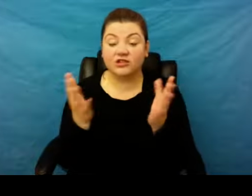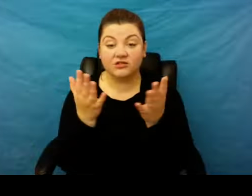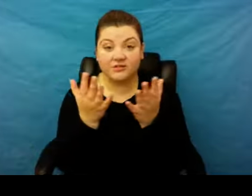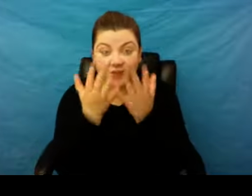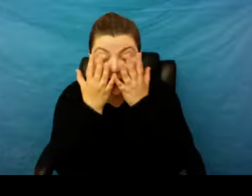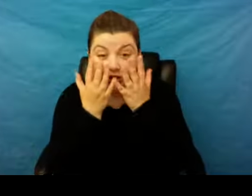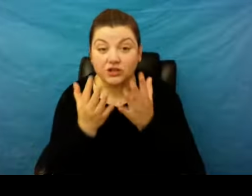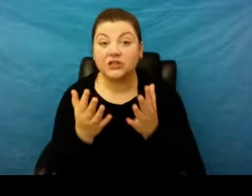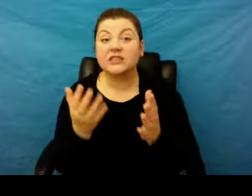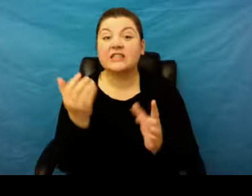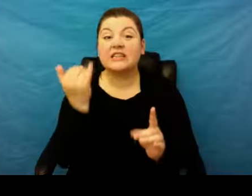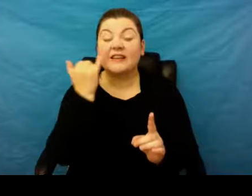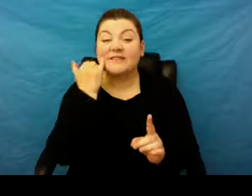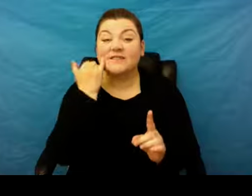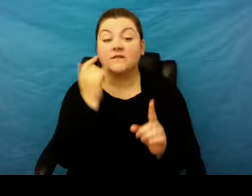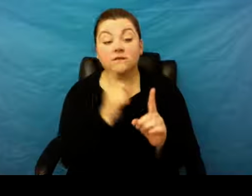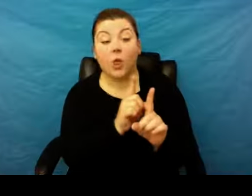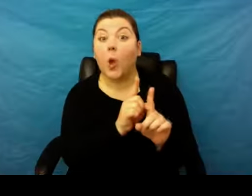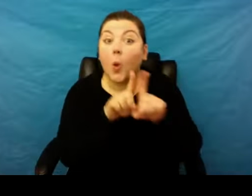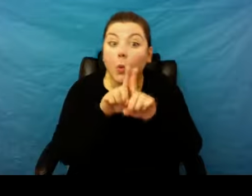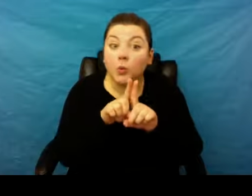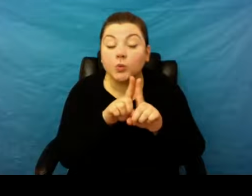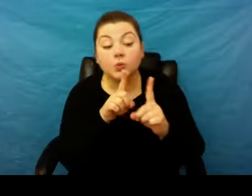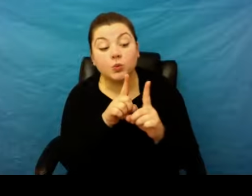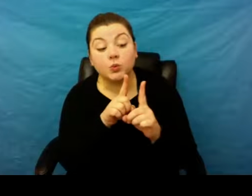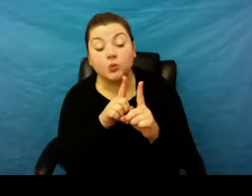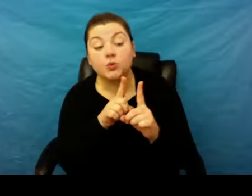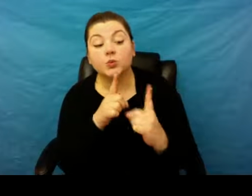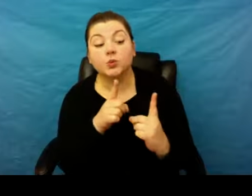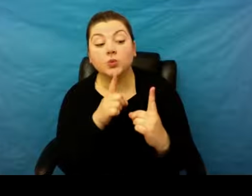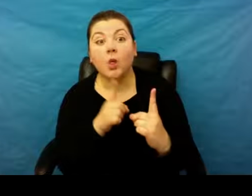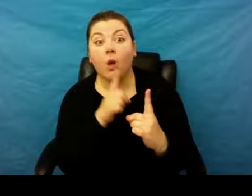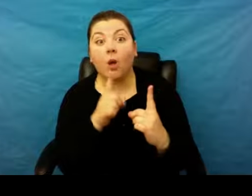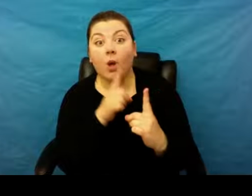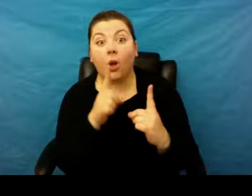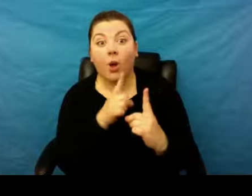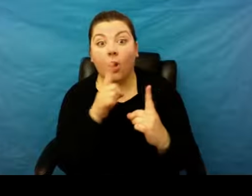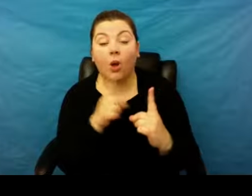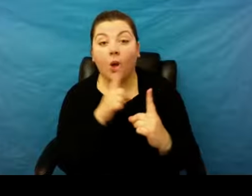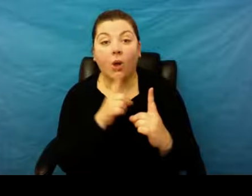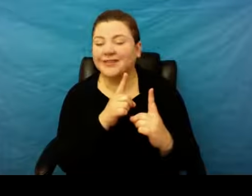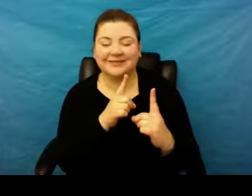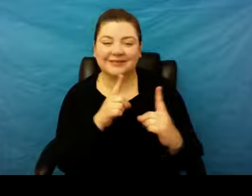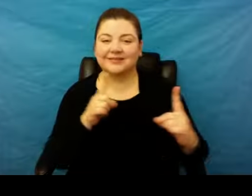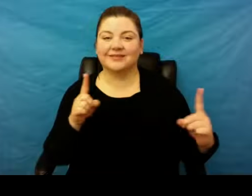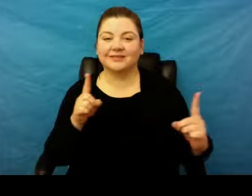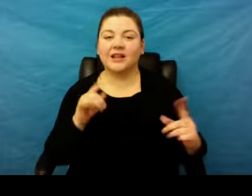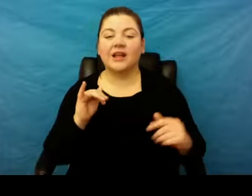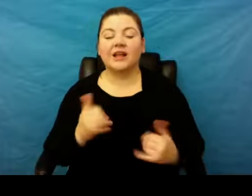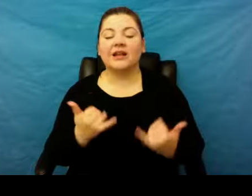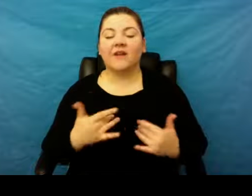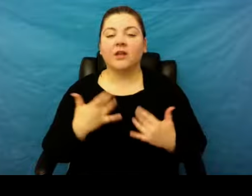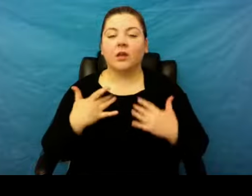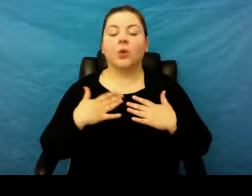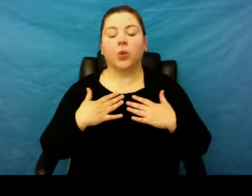face, and that if you are way too close to that person, that becomes incredibly liberating. And then all of a sudden, the person at the store is not your